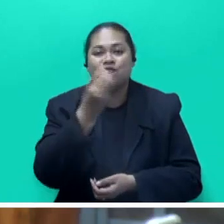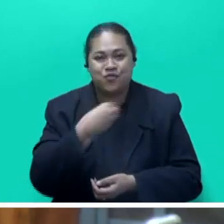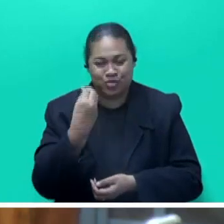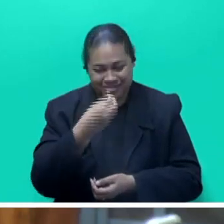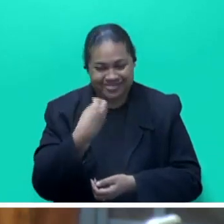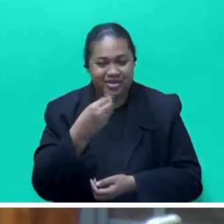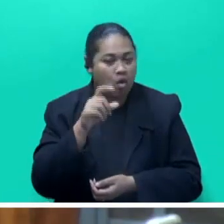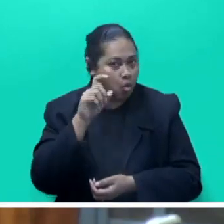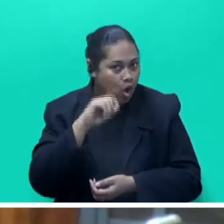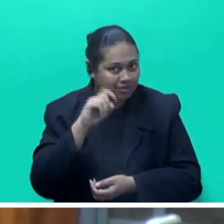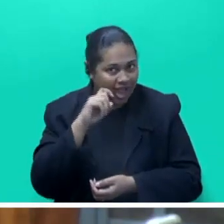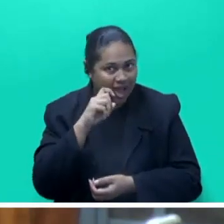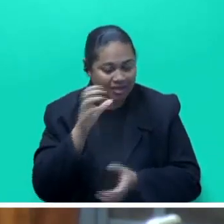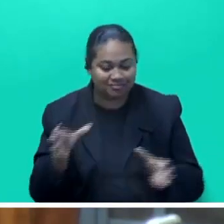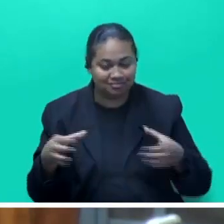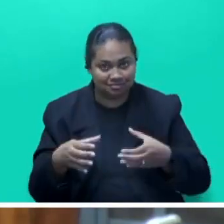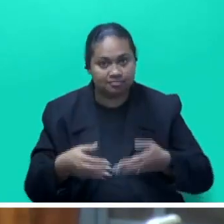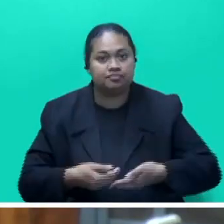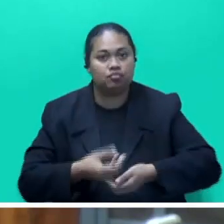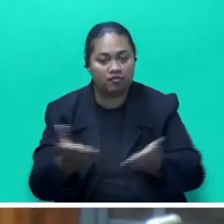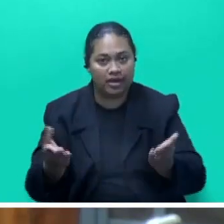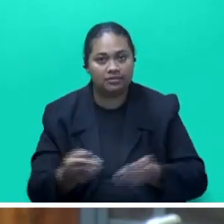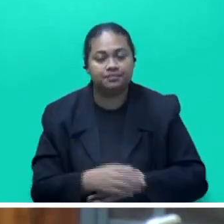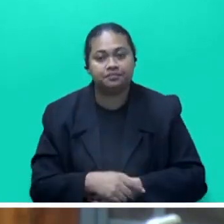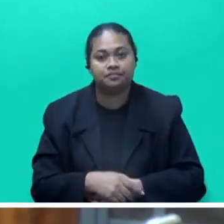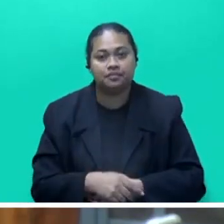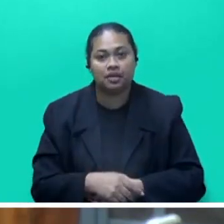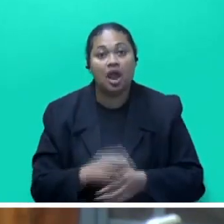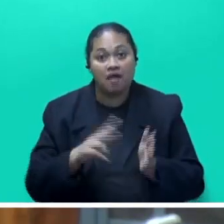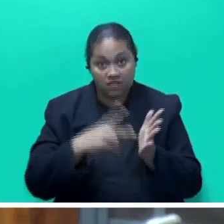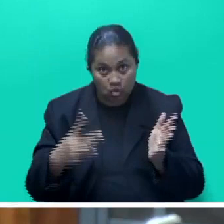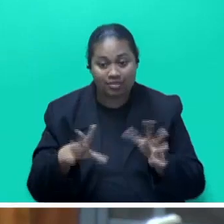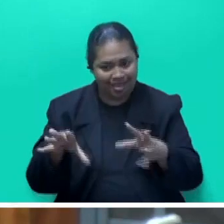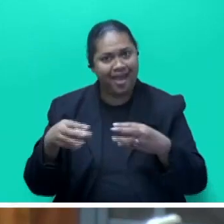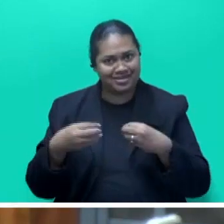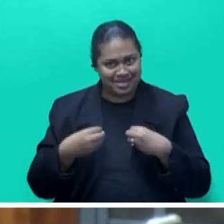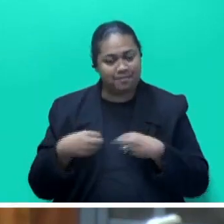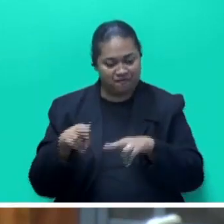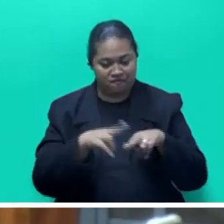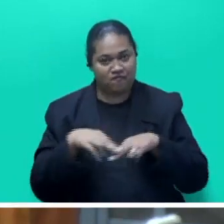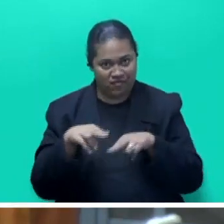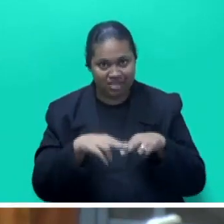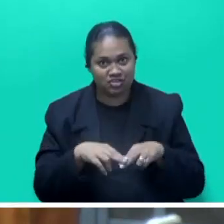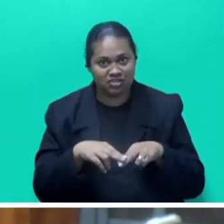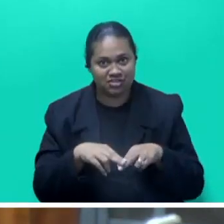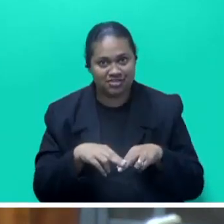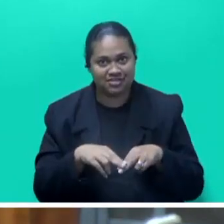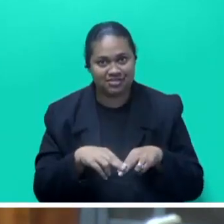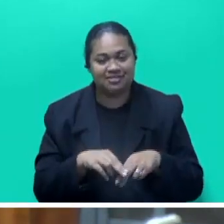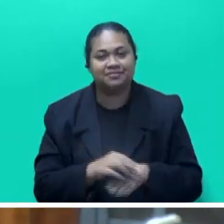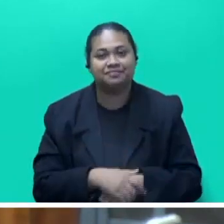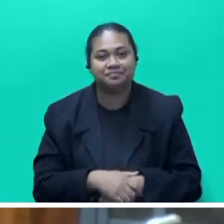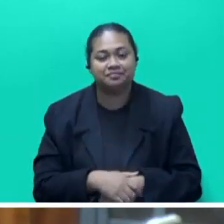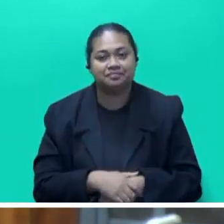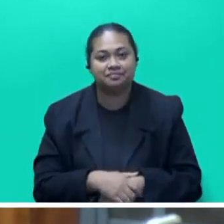water. On the 7th of March 2023, the Vanuatu government accepted Fiji's offer through a diplomatic note. Mr.